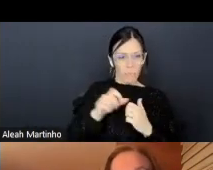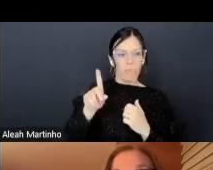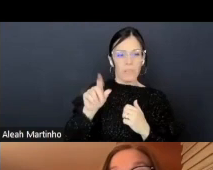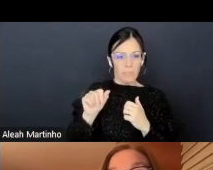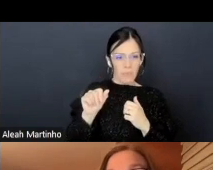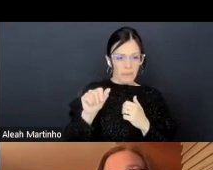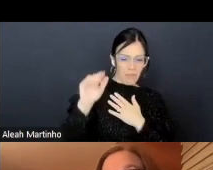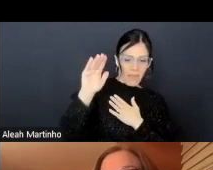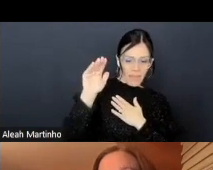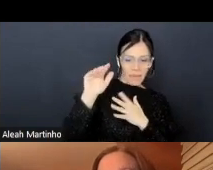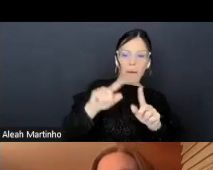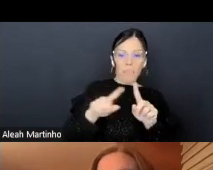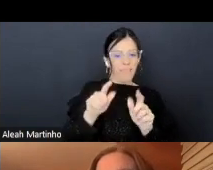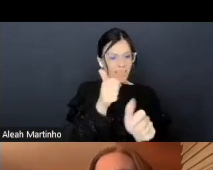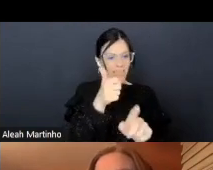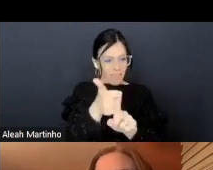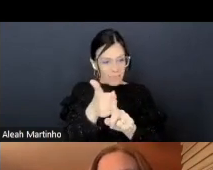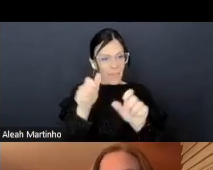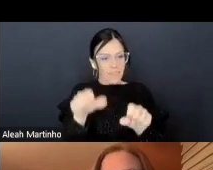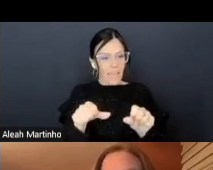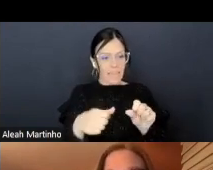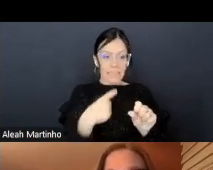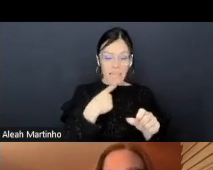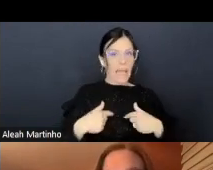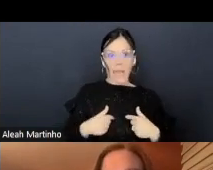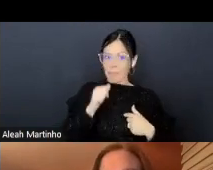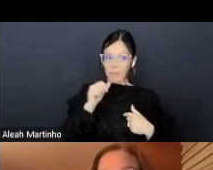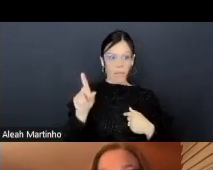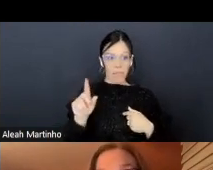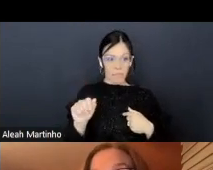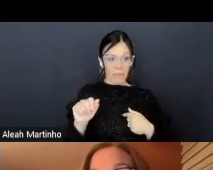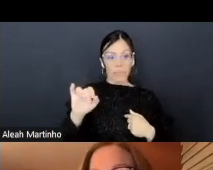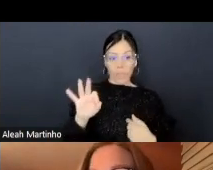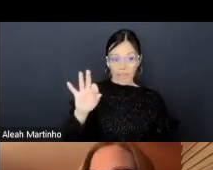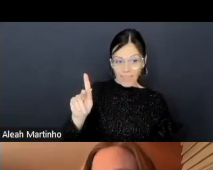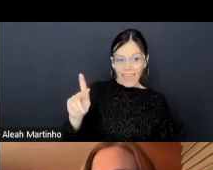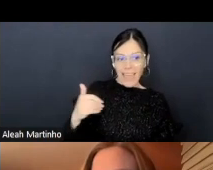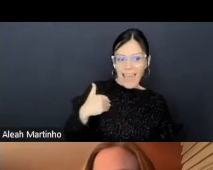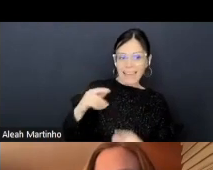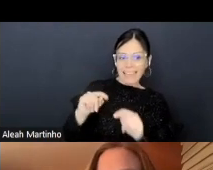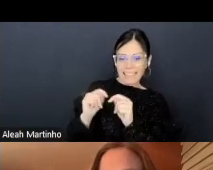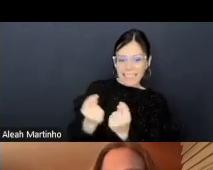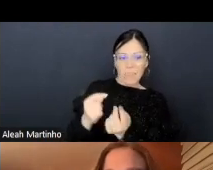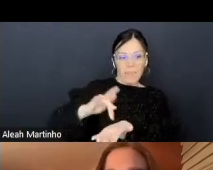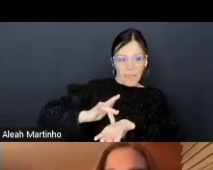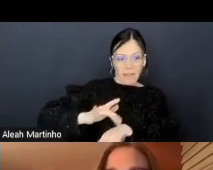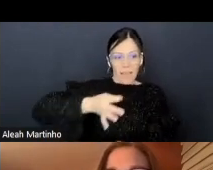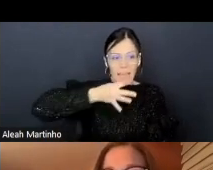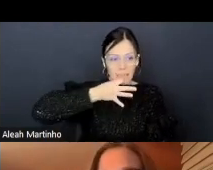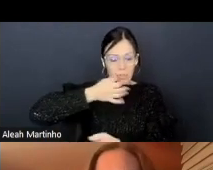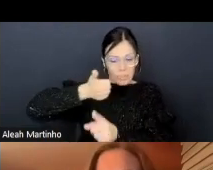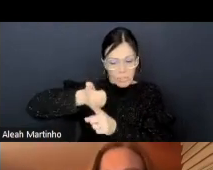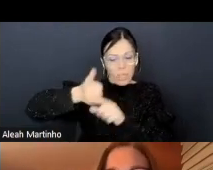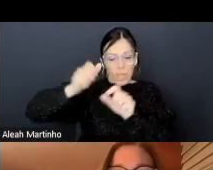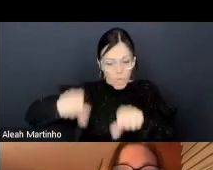have the means to pass as non-disabled so jfk had a team of medical experts who could